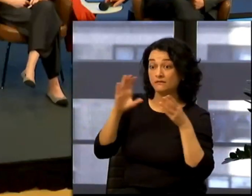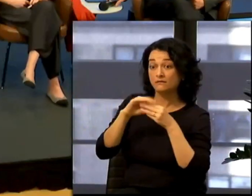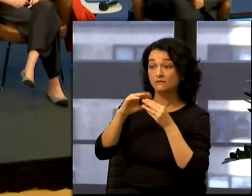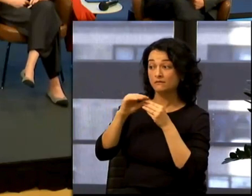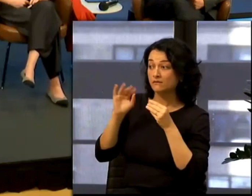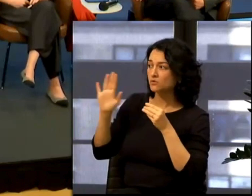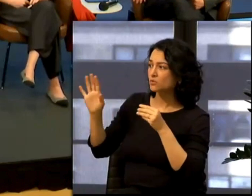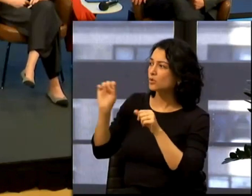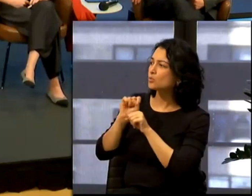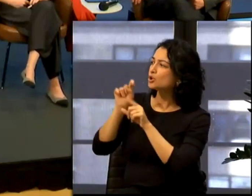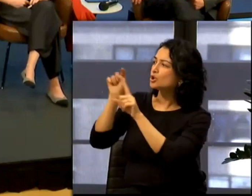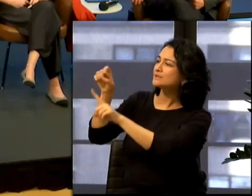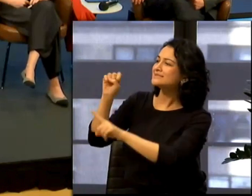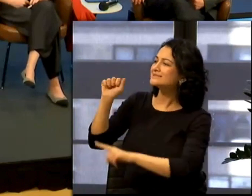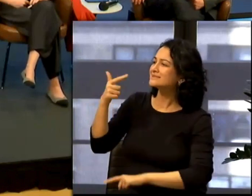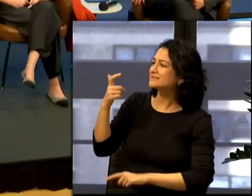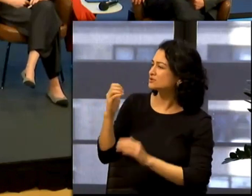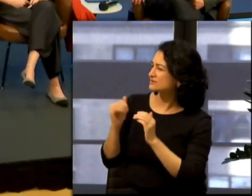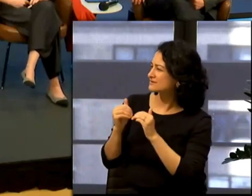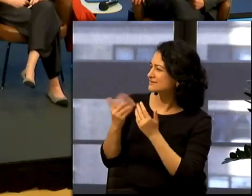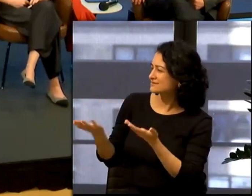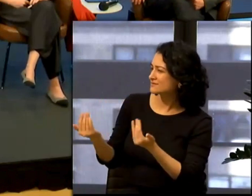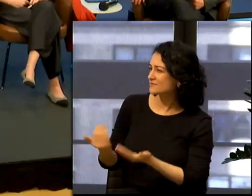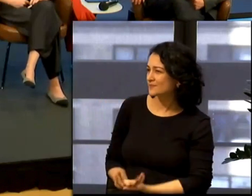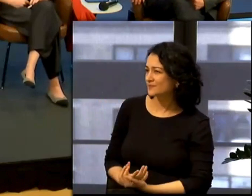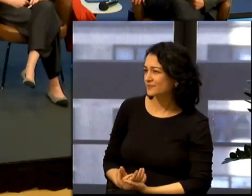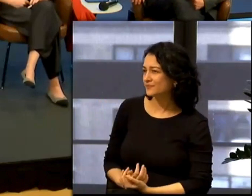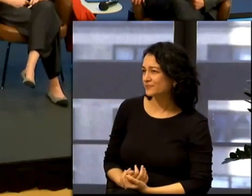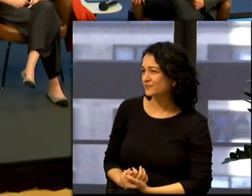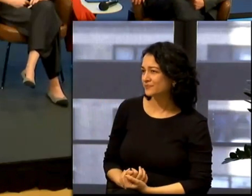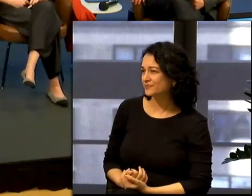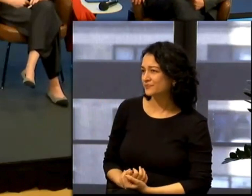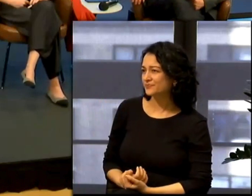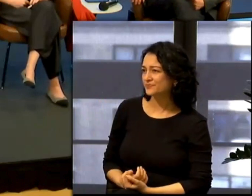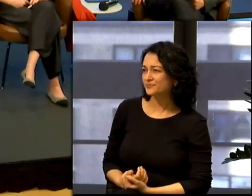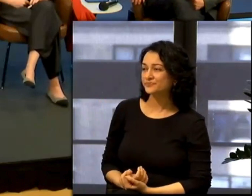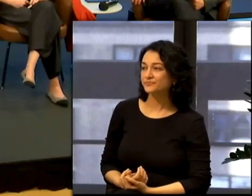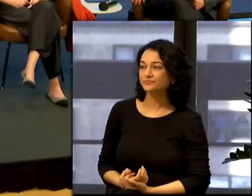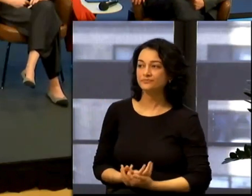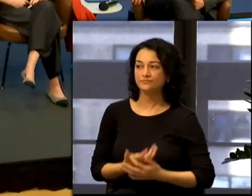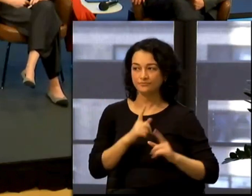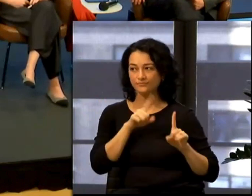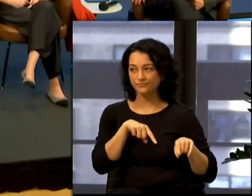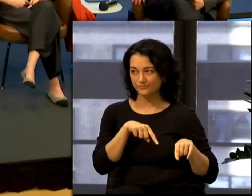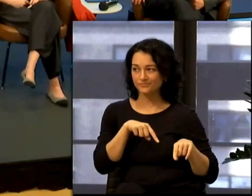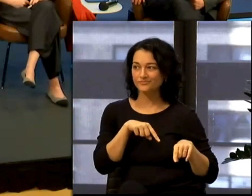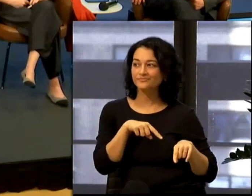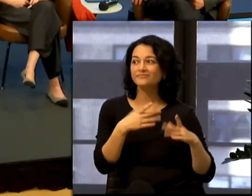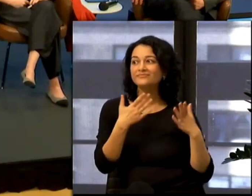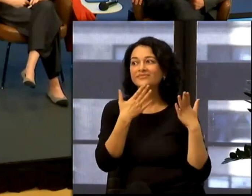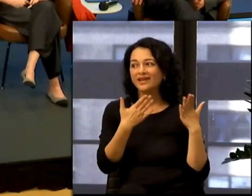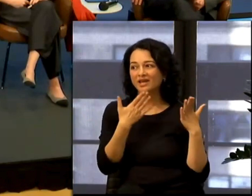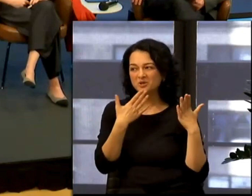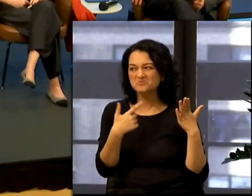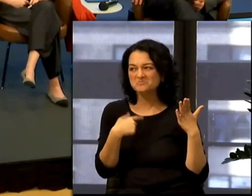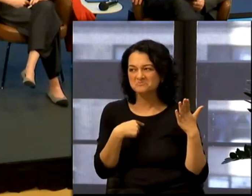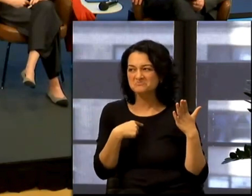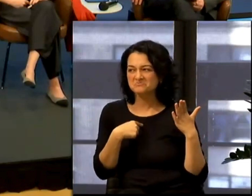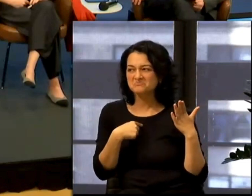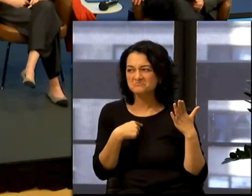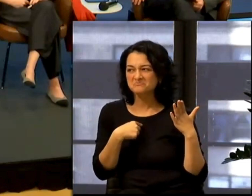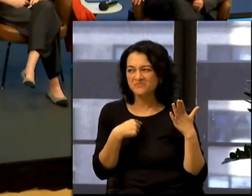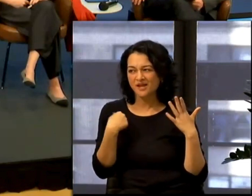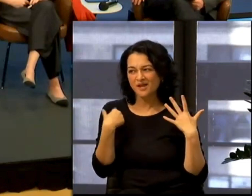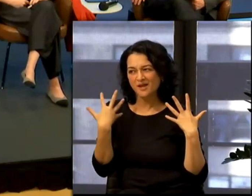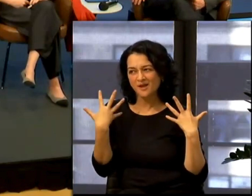say right now is actually kind of building off of some points made by my esteemed co-panelists here, especially Sarah's point about kind of focusing on